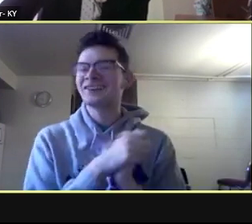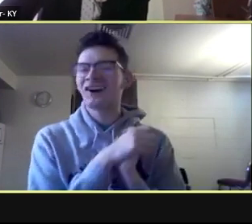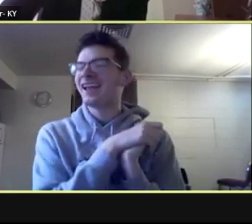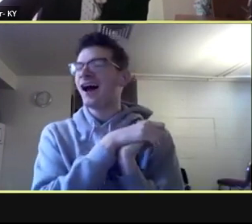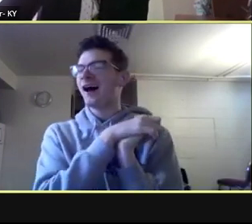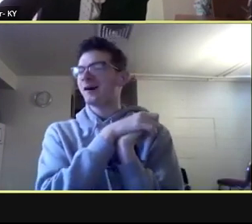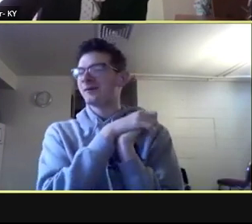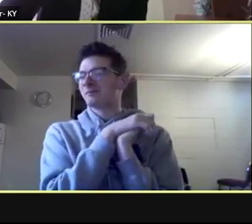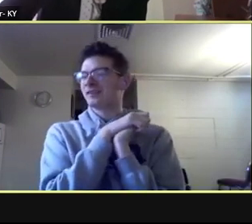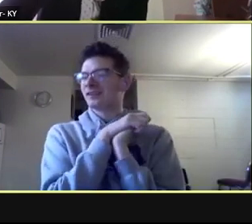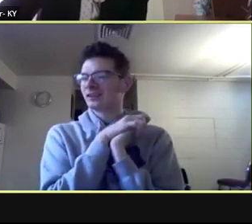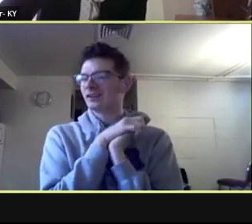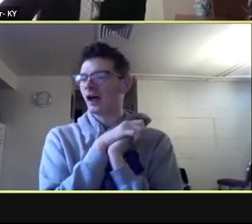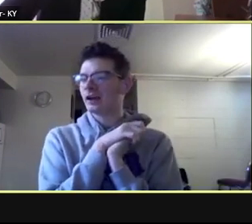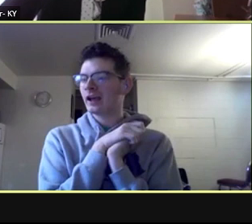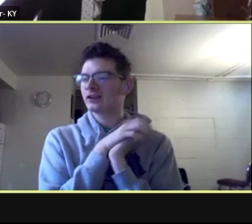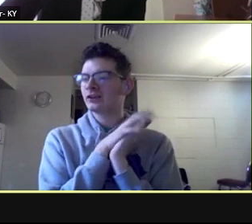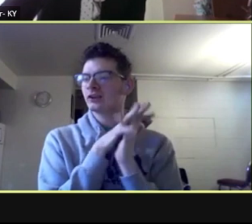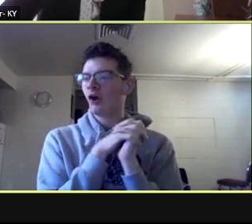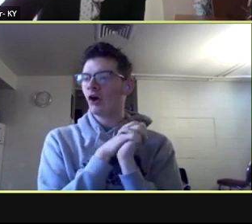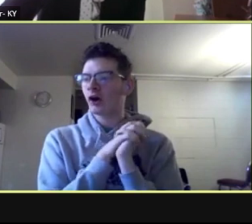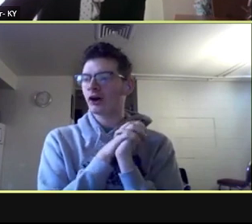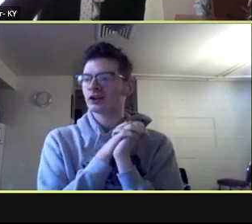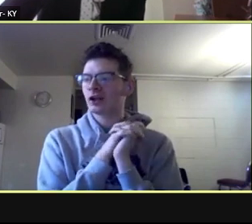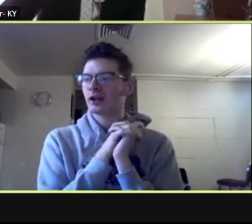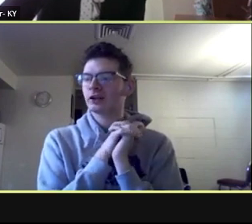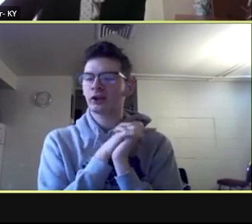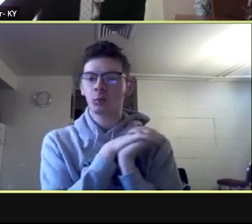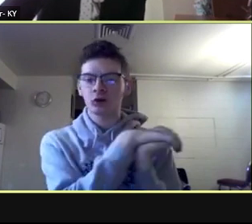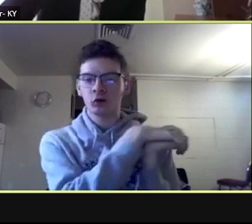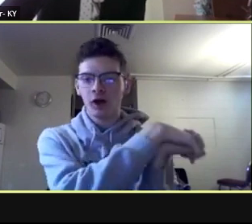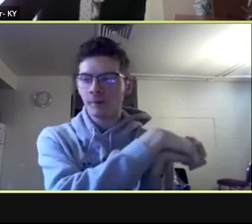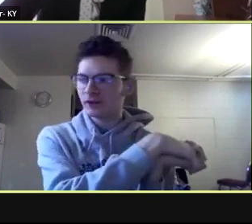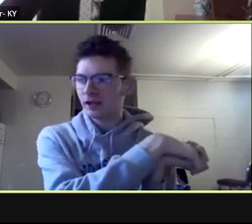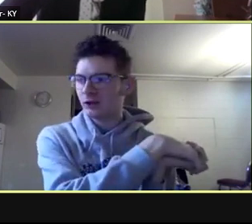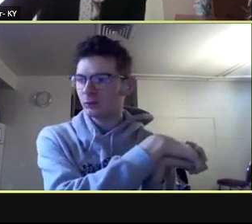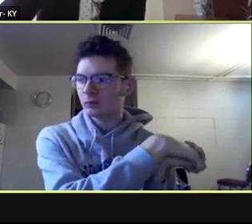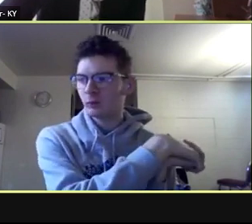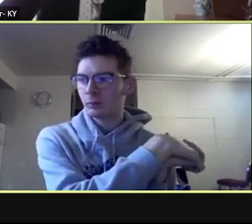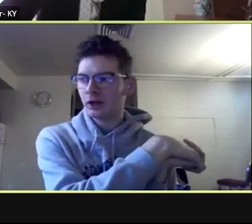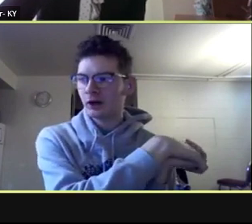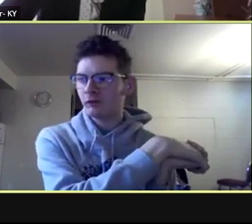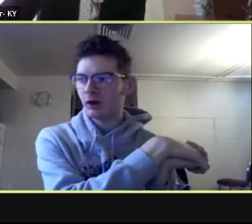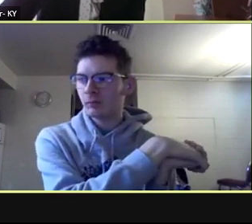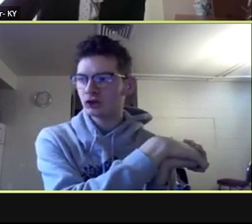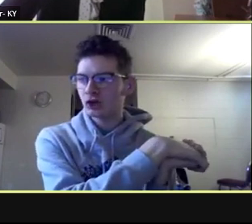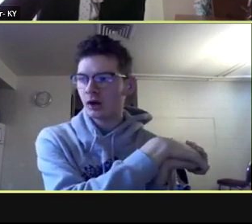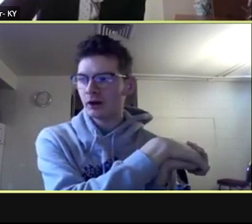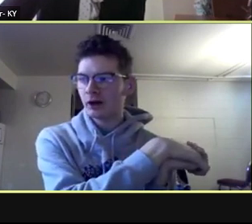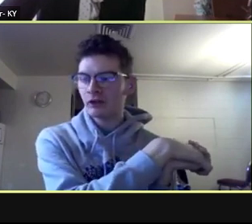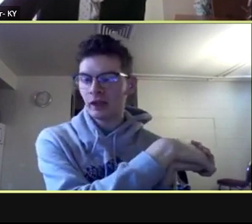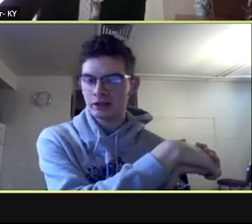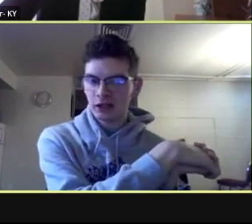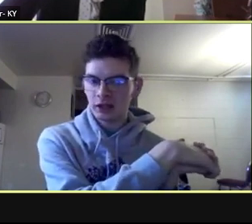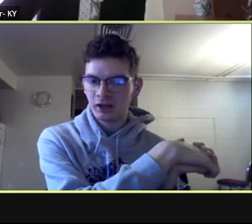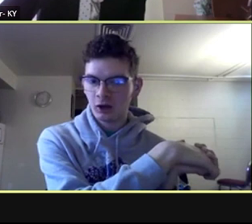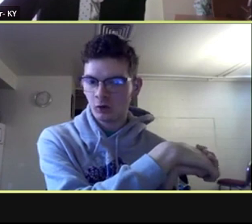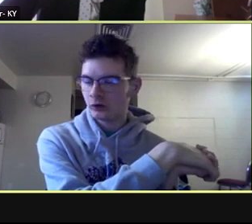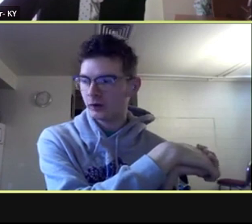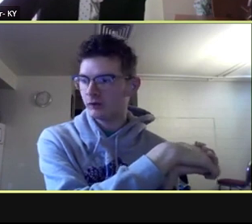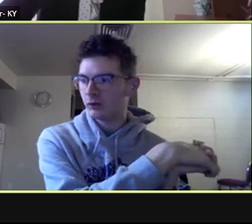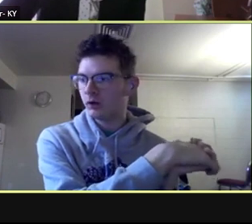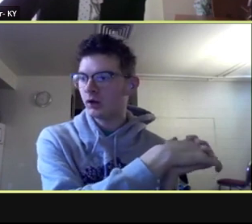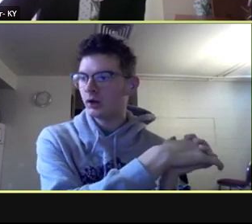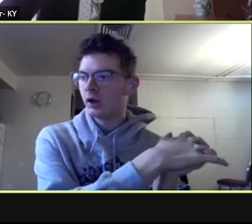Okay, sorry. Next on our agenda is the work group update, which we will be hearing from John, Meredith, and Tammy,